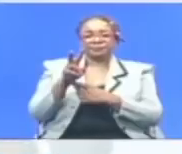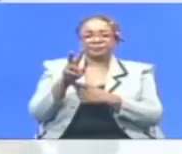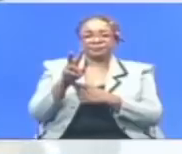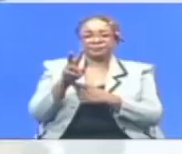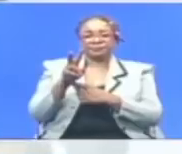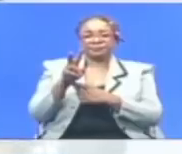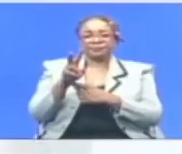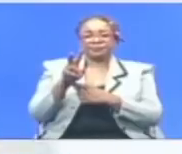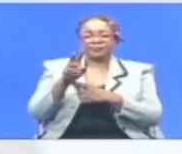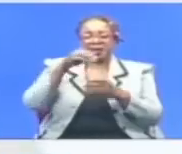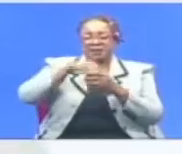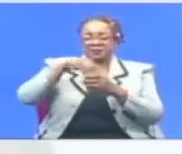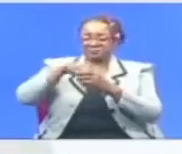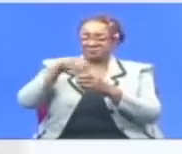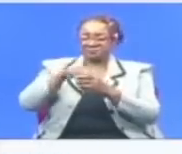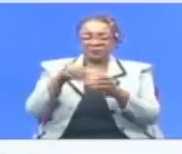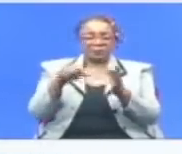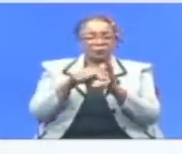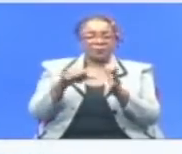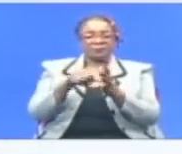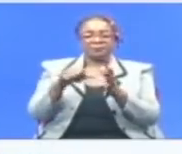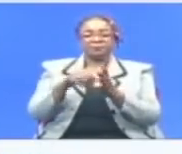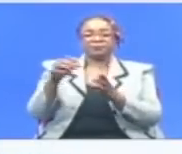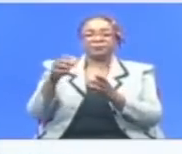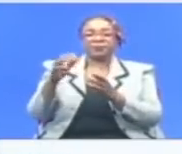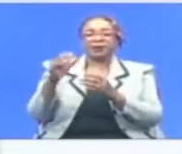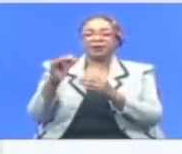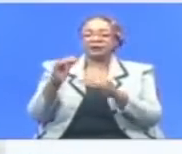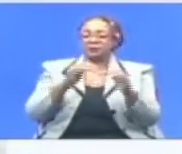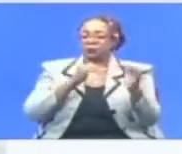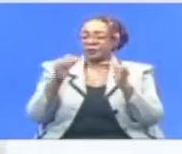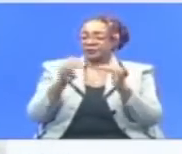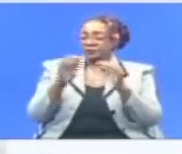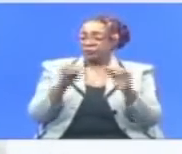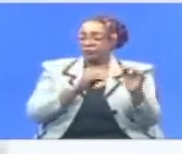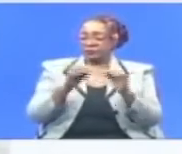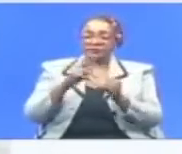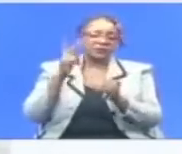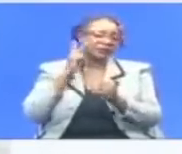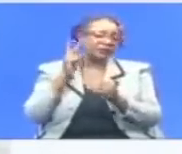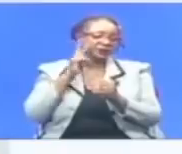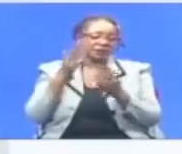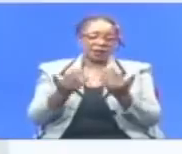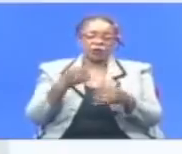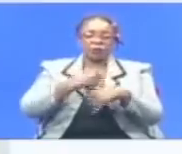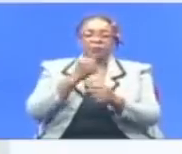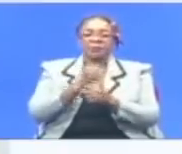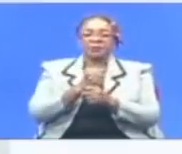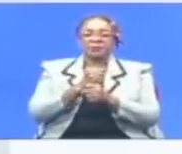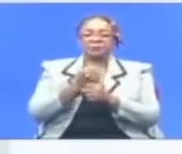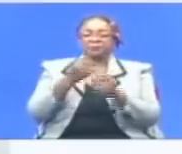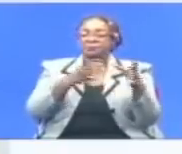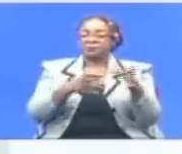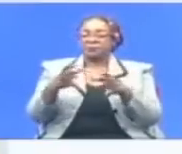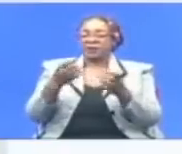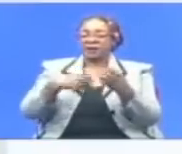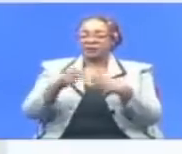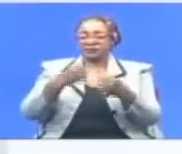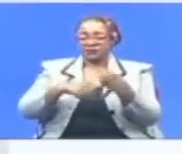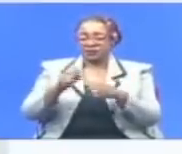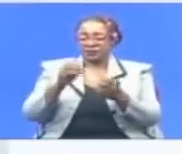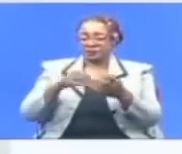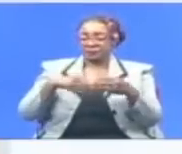Fighting among Orange Democratic Movement politicians in Kisii County is now derailing the party's activities, according to the national